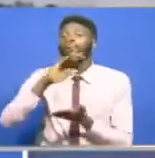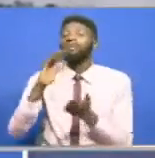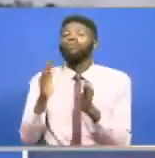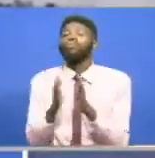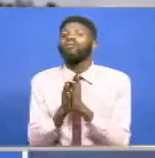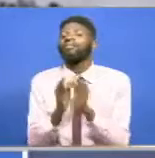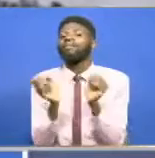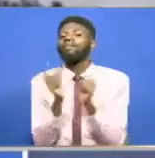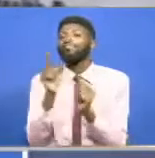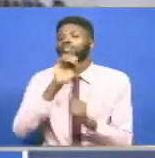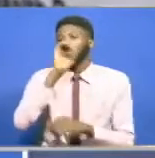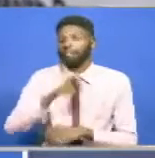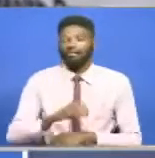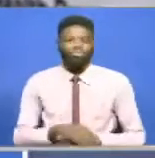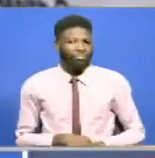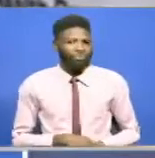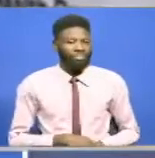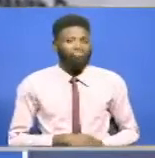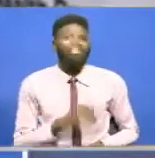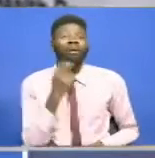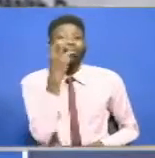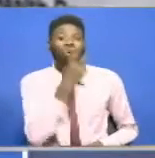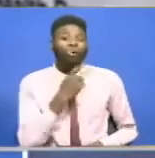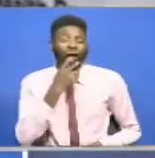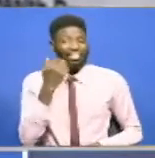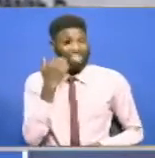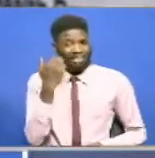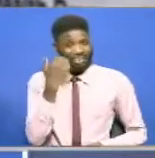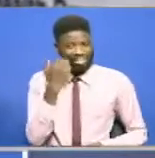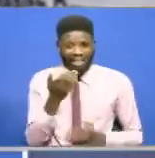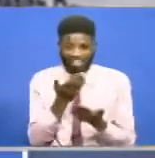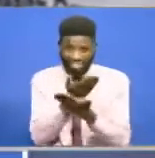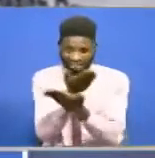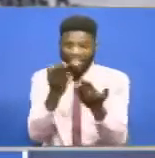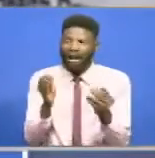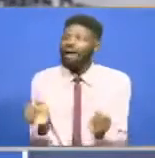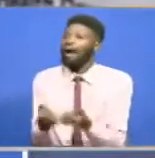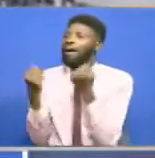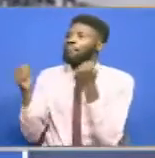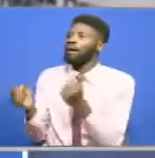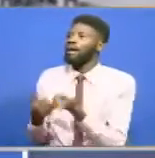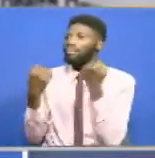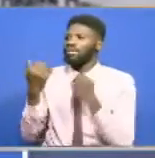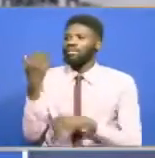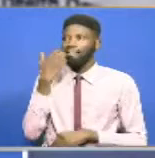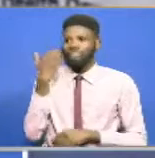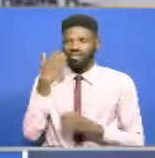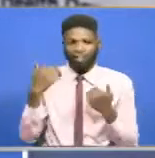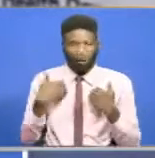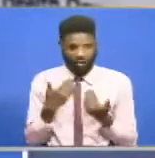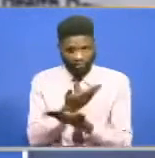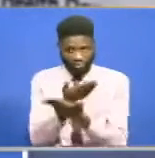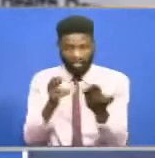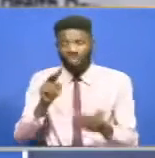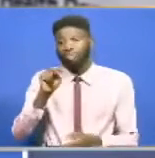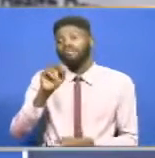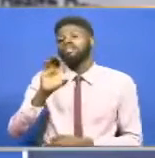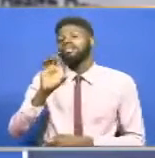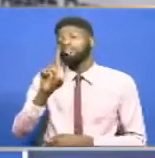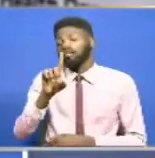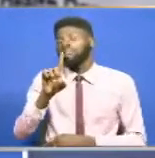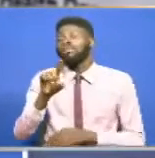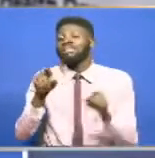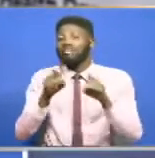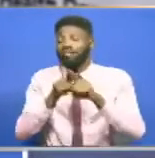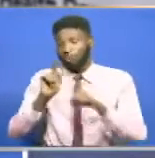Oral diseases are the most common disease, most common non-communicable disease, and as we are aware, Kenya is also